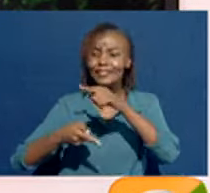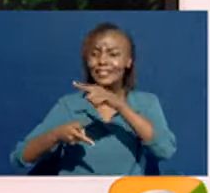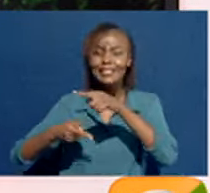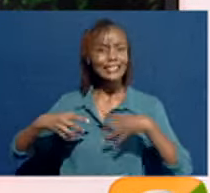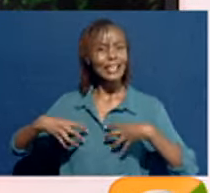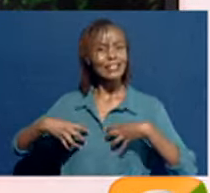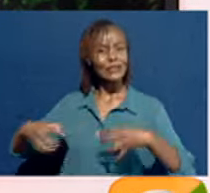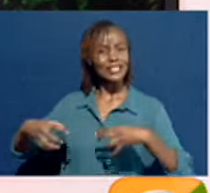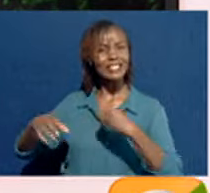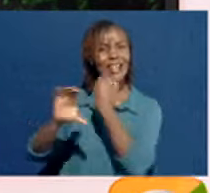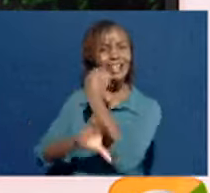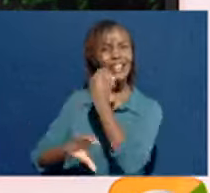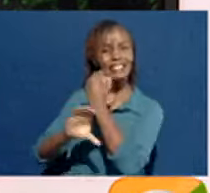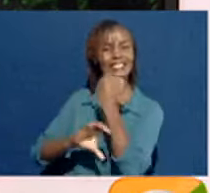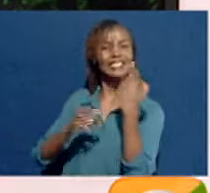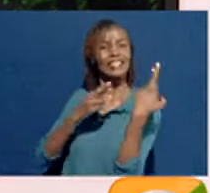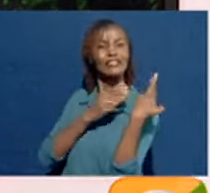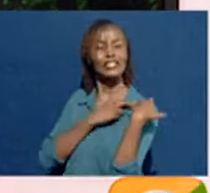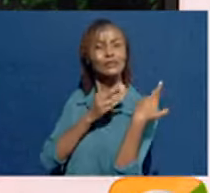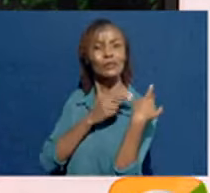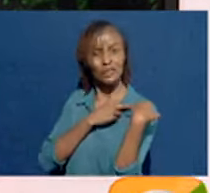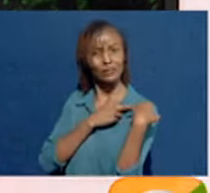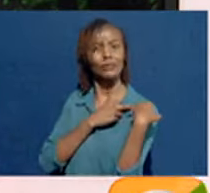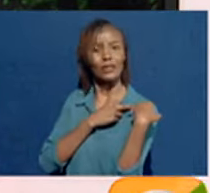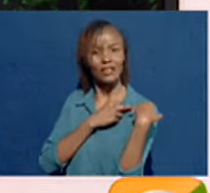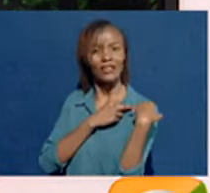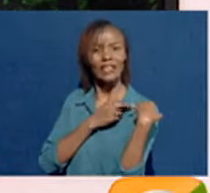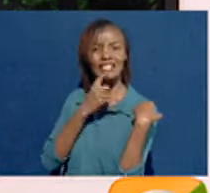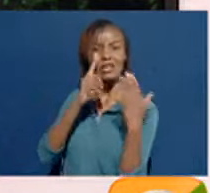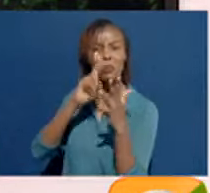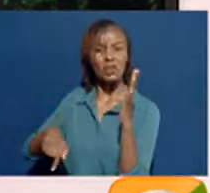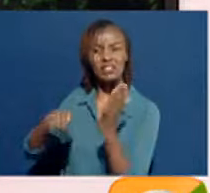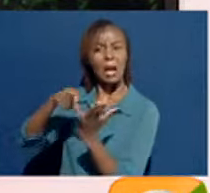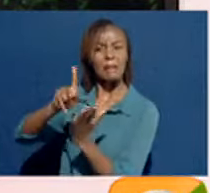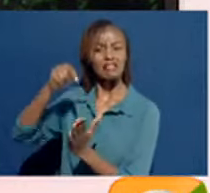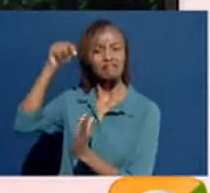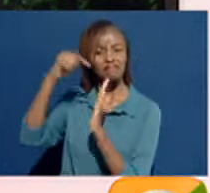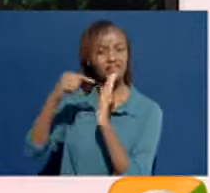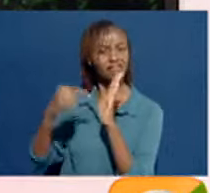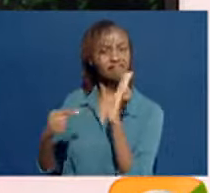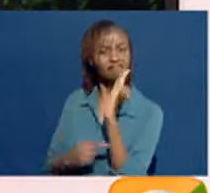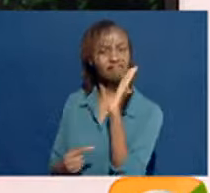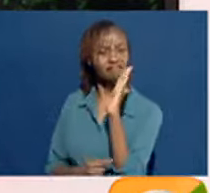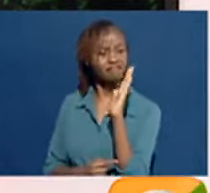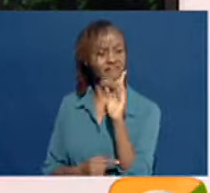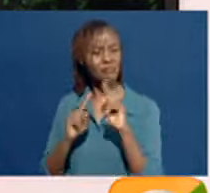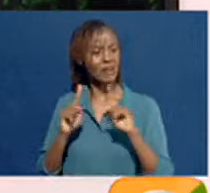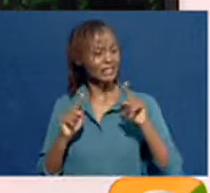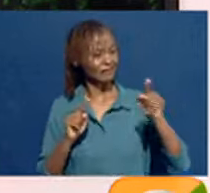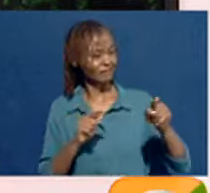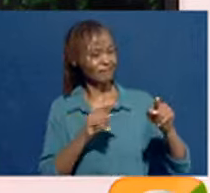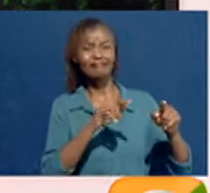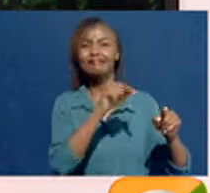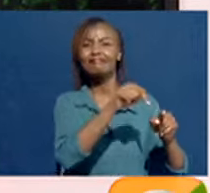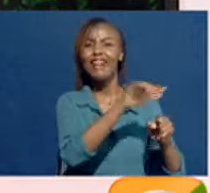standards, while the ones who are offsetting the actions and the owners of the carbon credits are not getting their fair